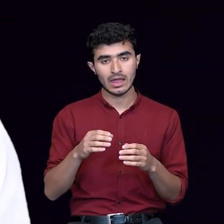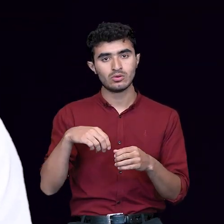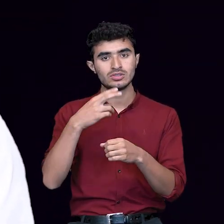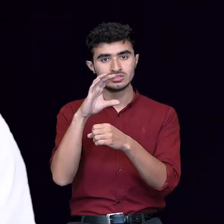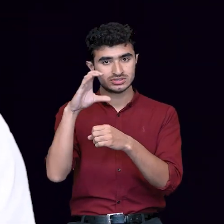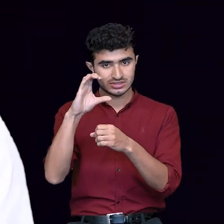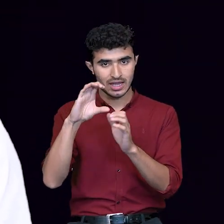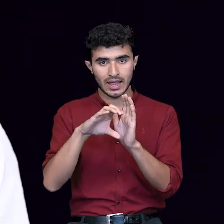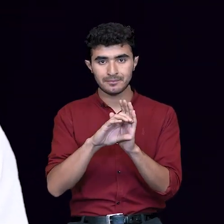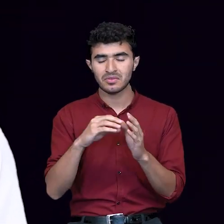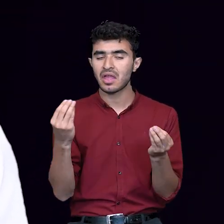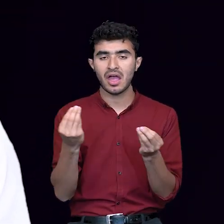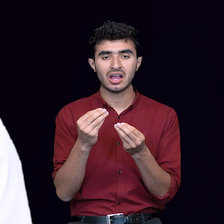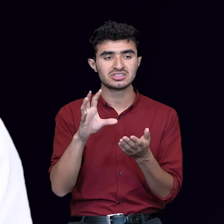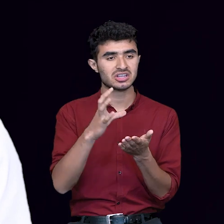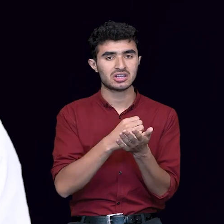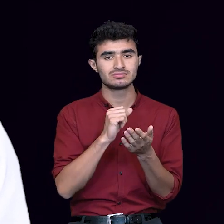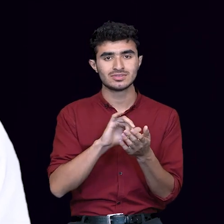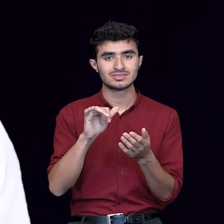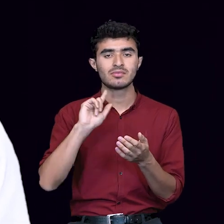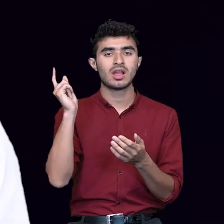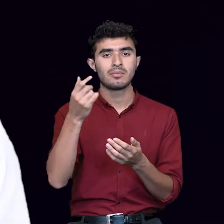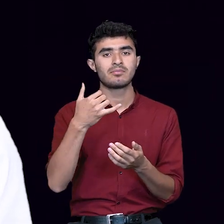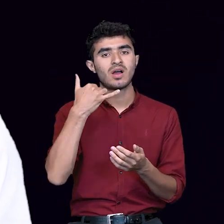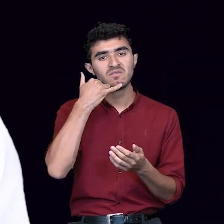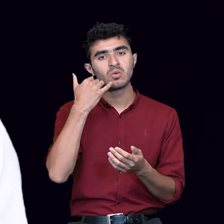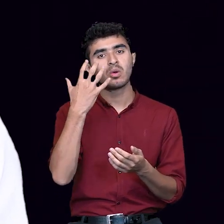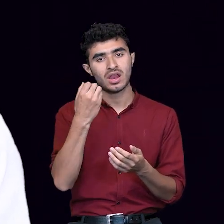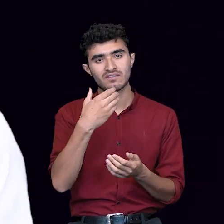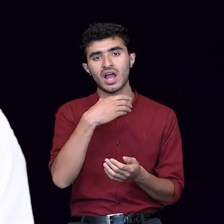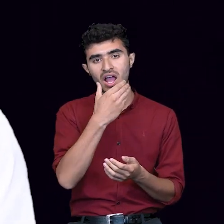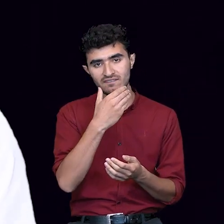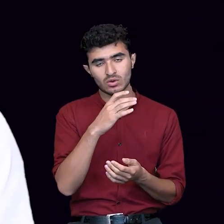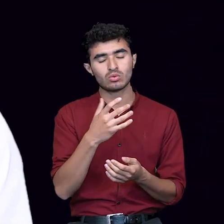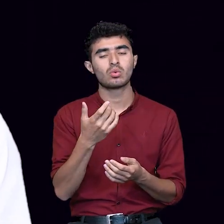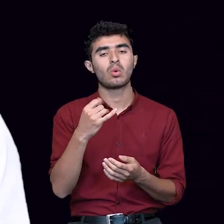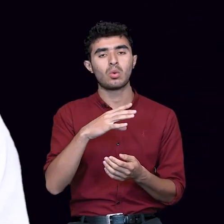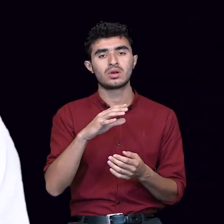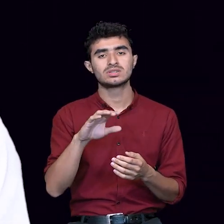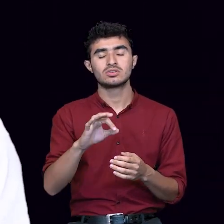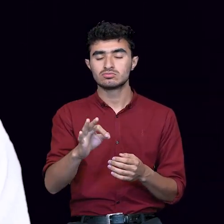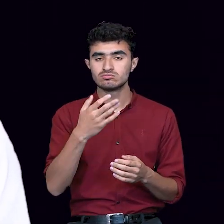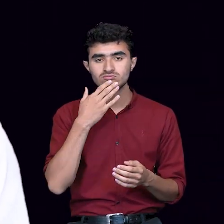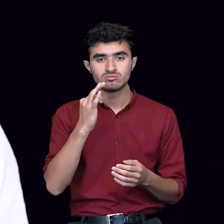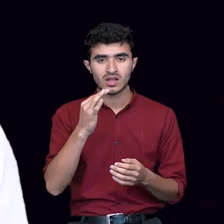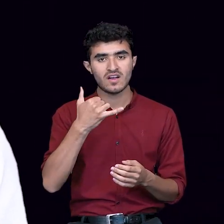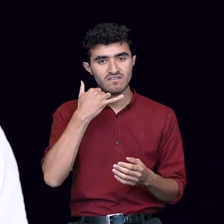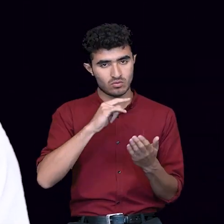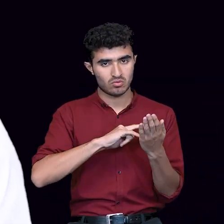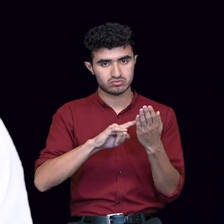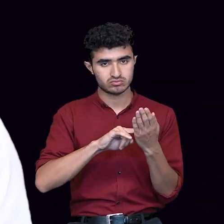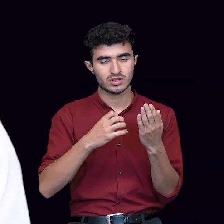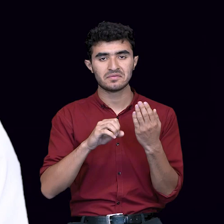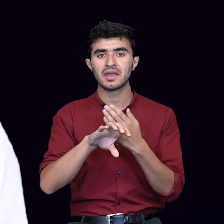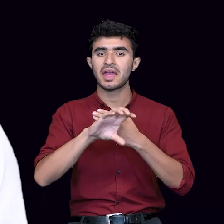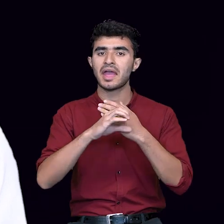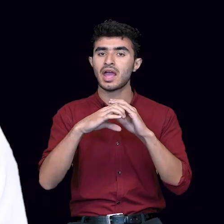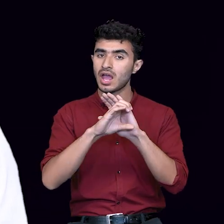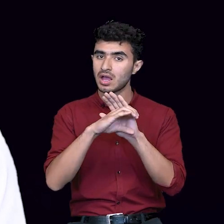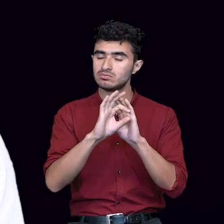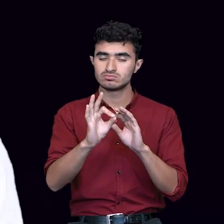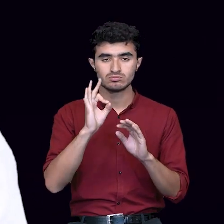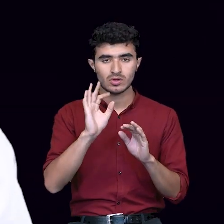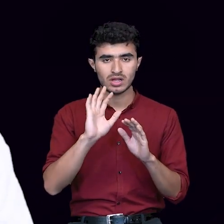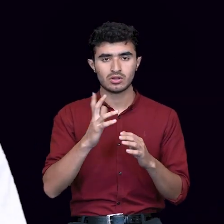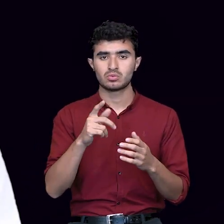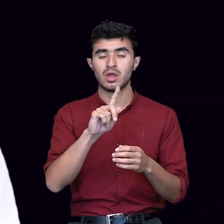cameras are very accessible. Ab har kisi ke paas iPhone ya Samsung aur acche phone aur smartphones hote hain jinke cameras bahut acche hote